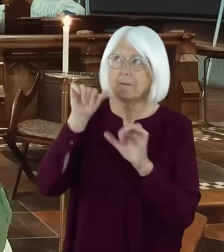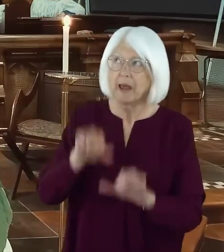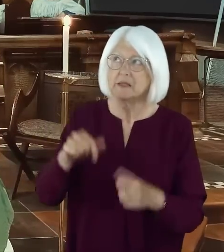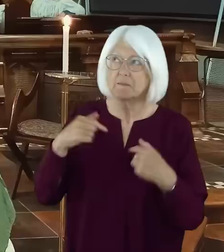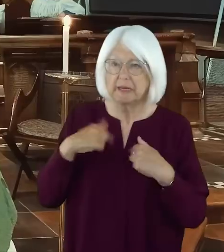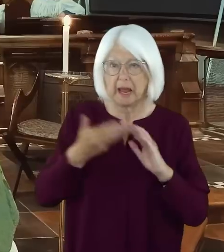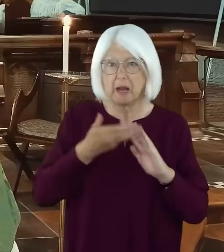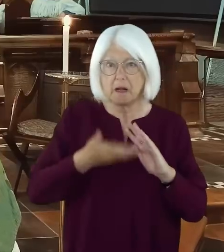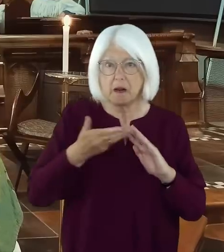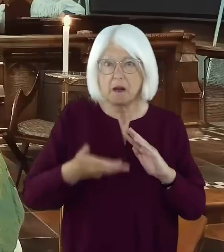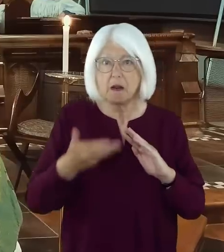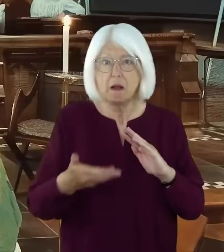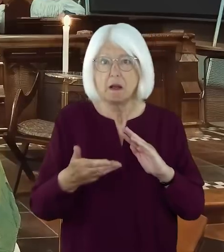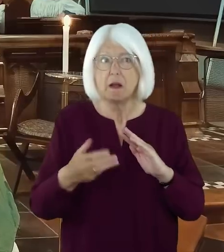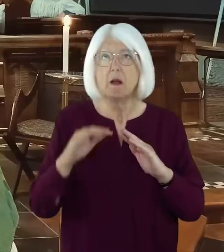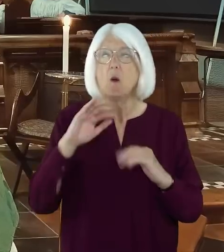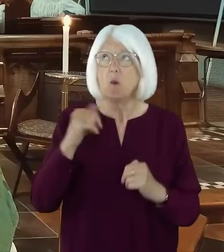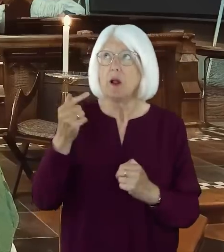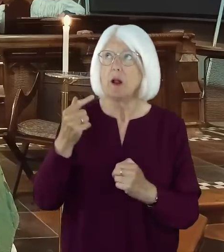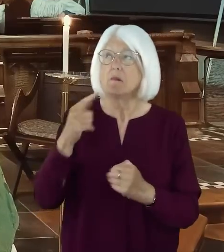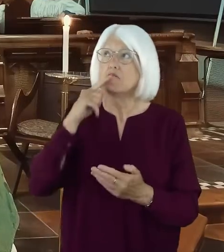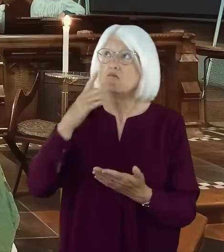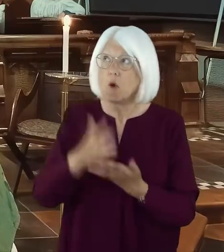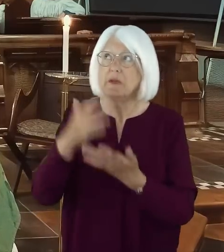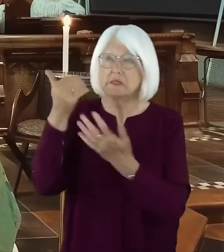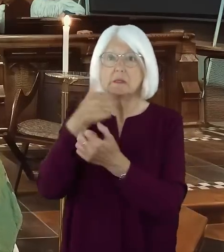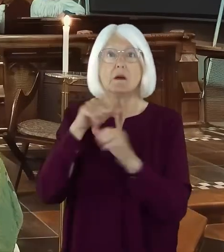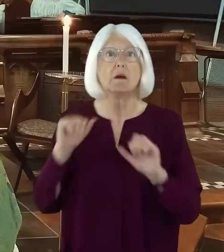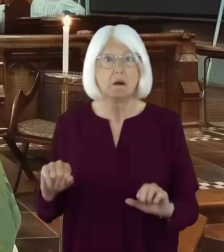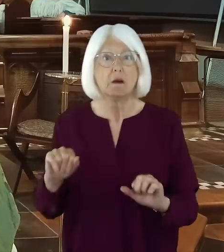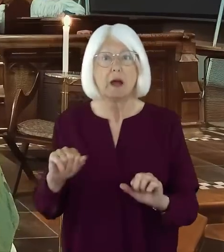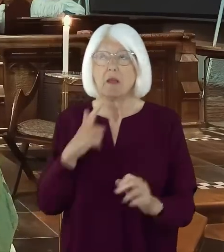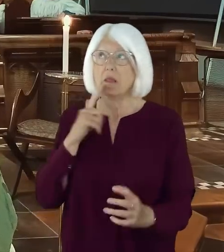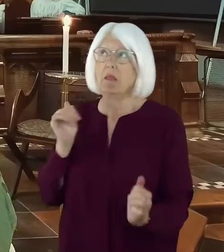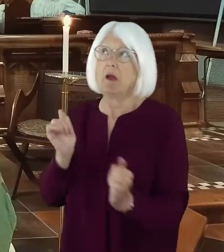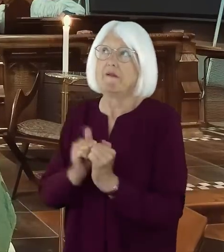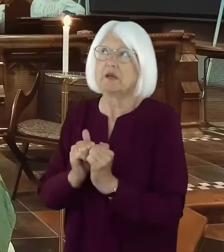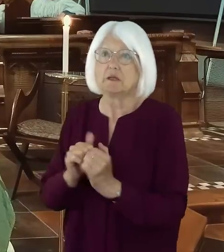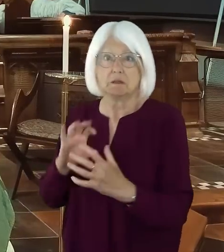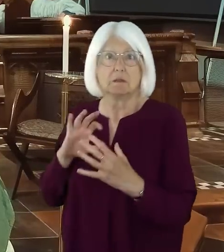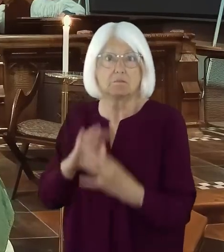seed, and that God will fill them with his promise and the fulfillment of a covenant.